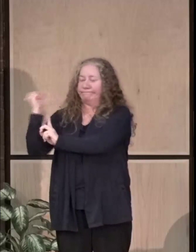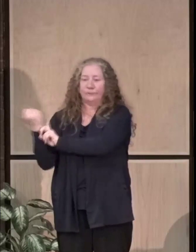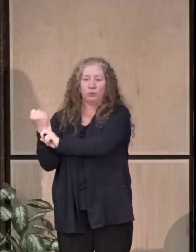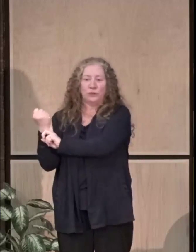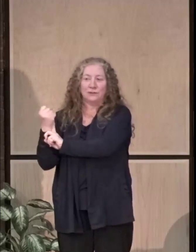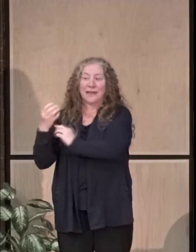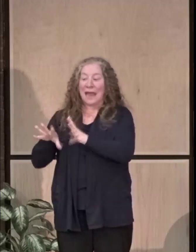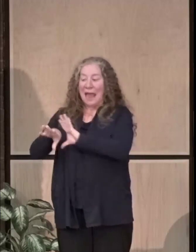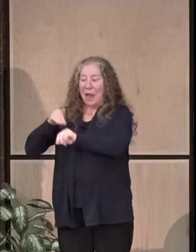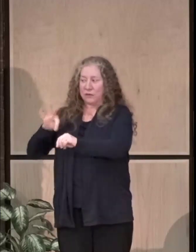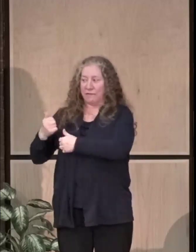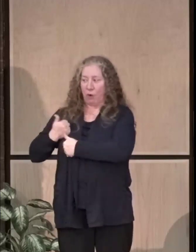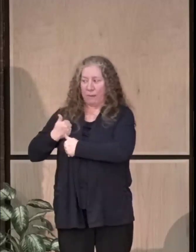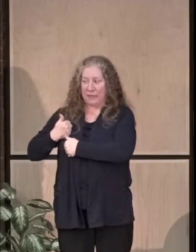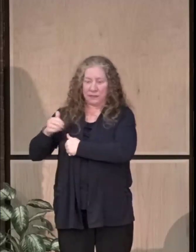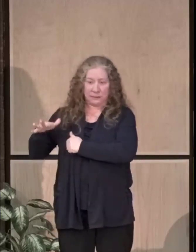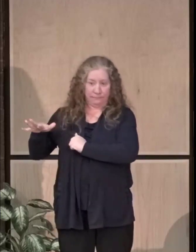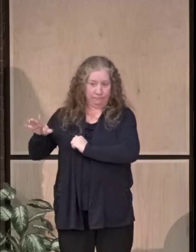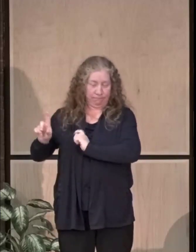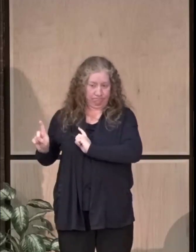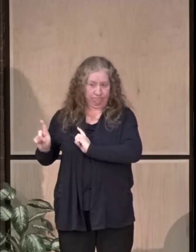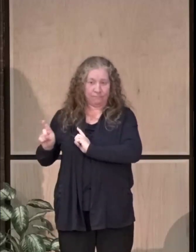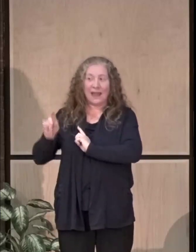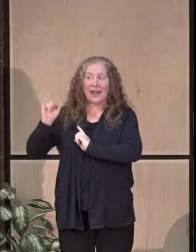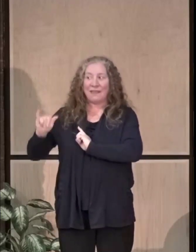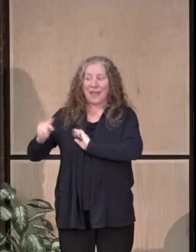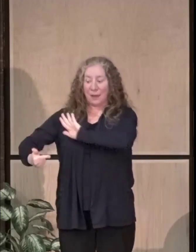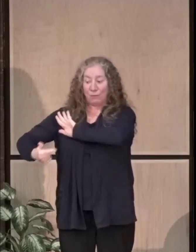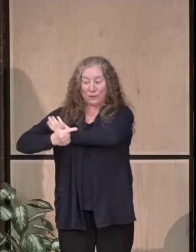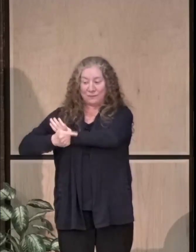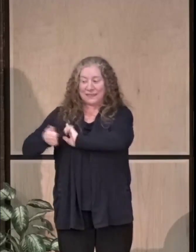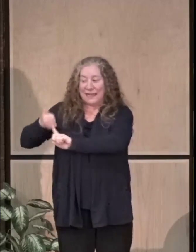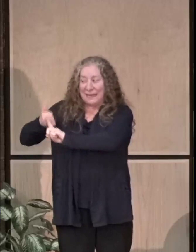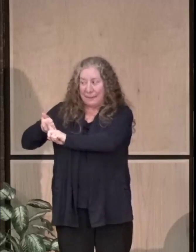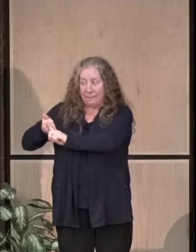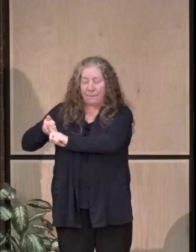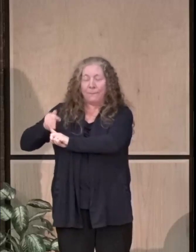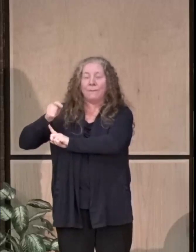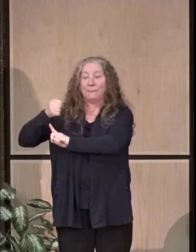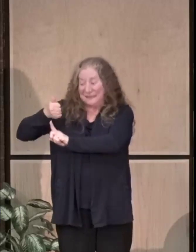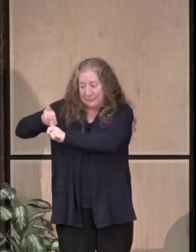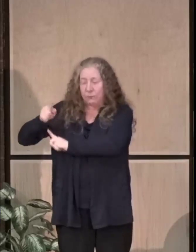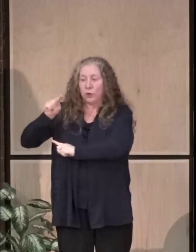Army that prohibits him from being able to